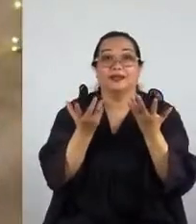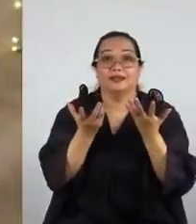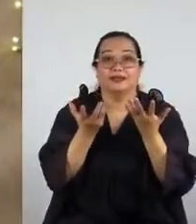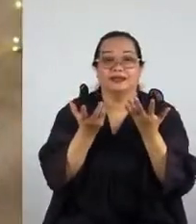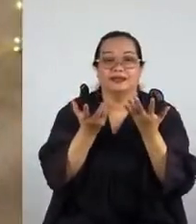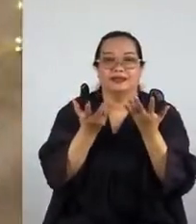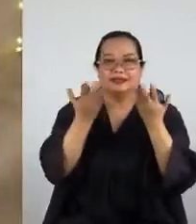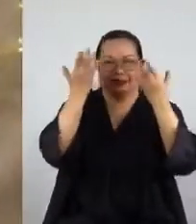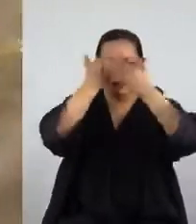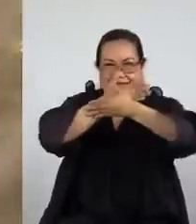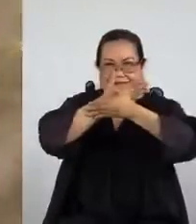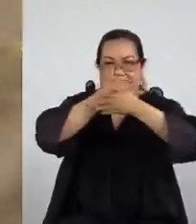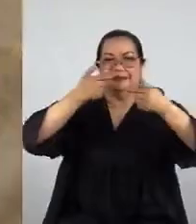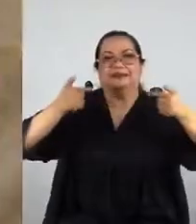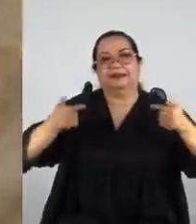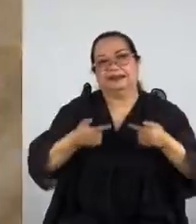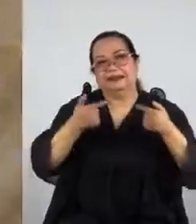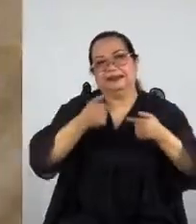is darkened by sin